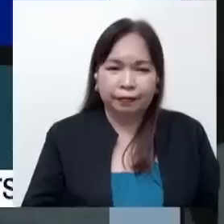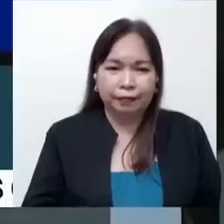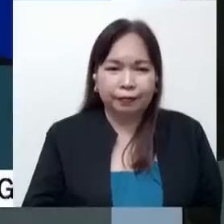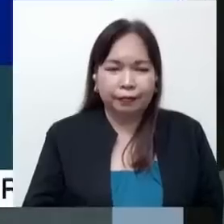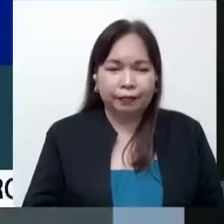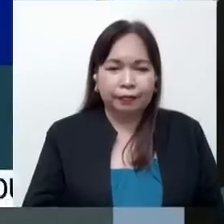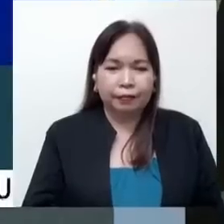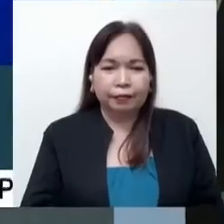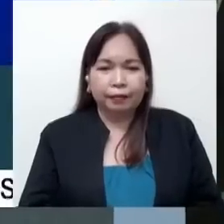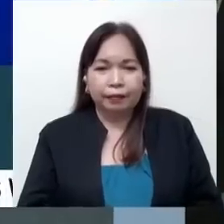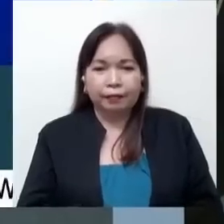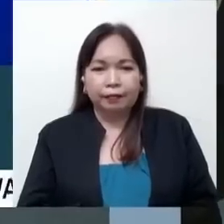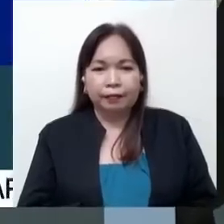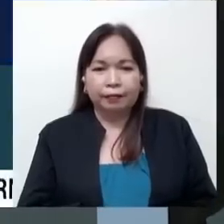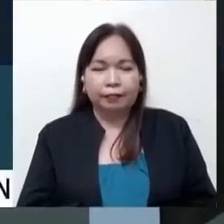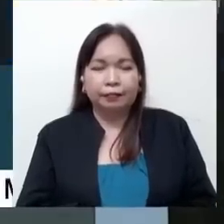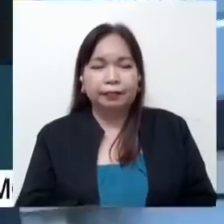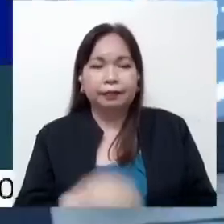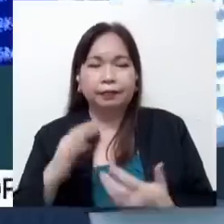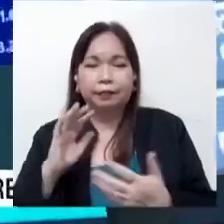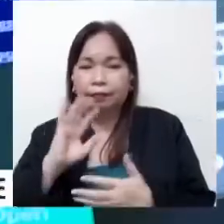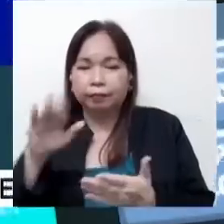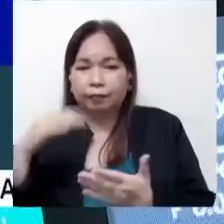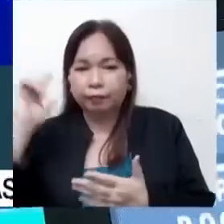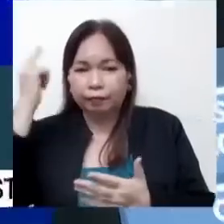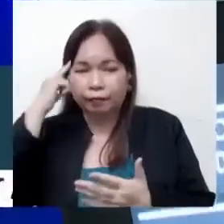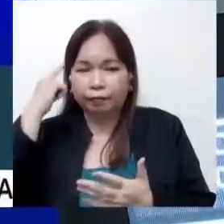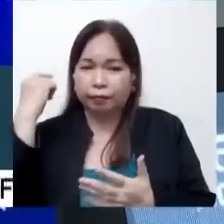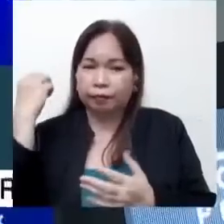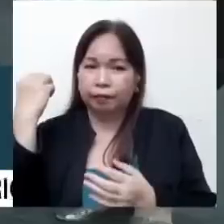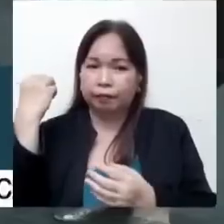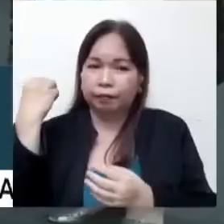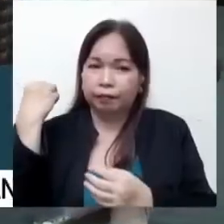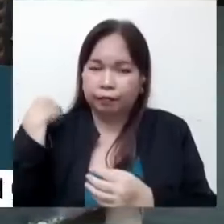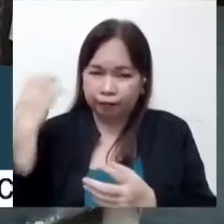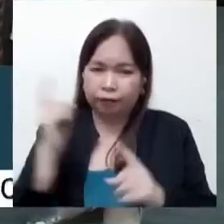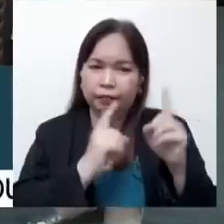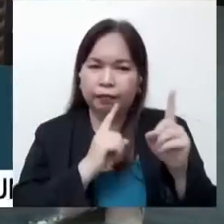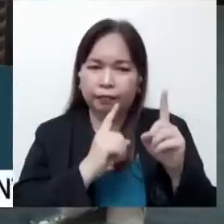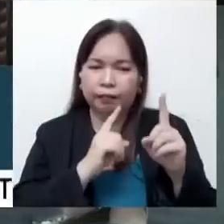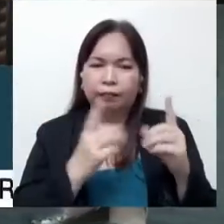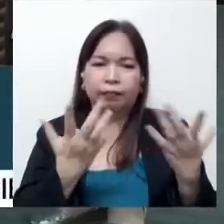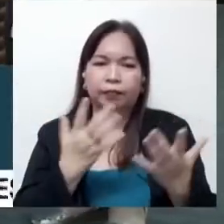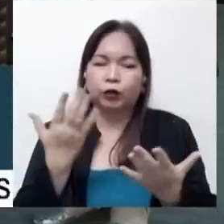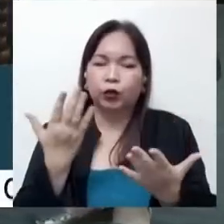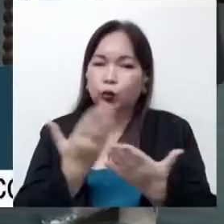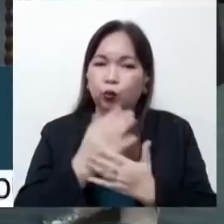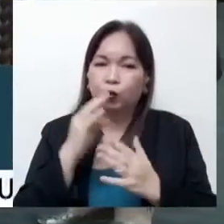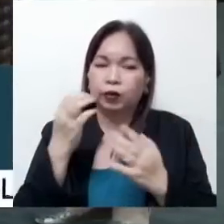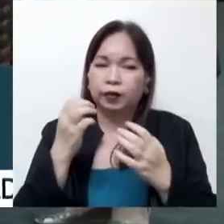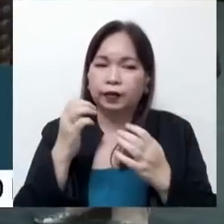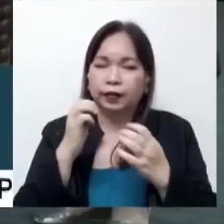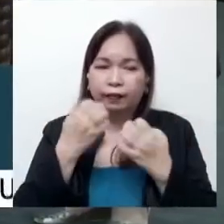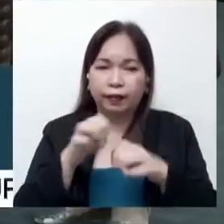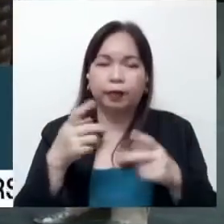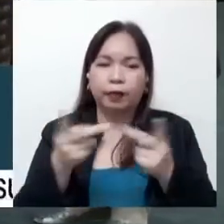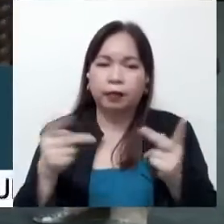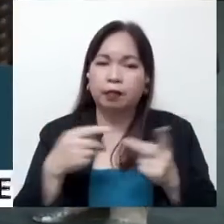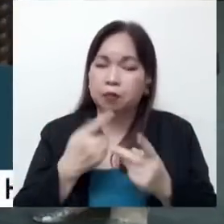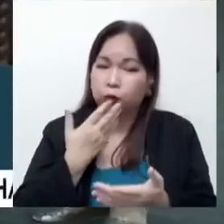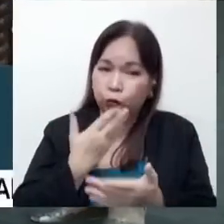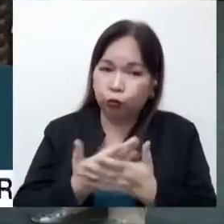Top government officials attended the inauguration of the new events venue and said this is a good move for the local